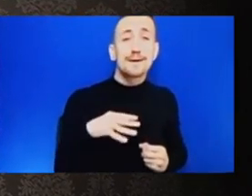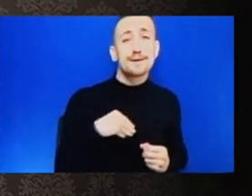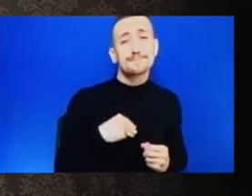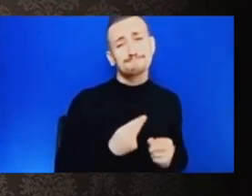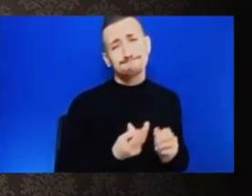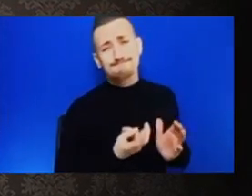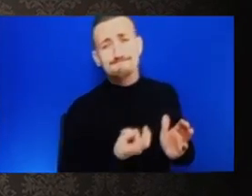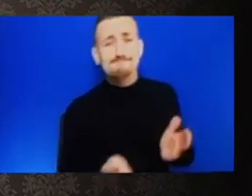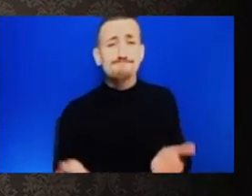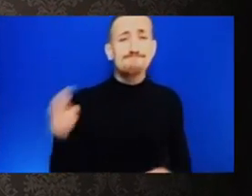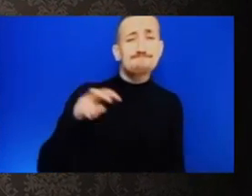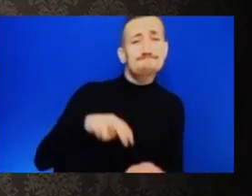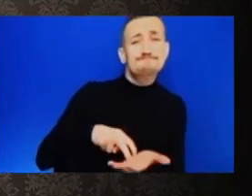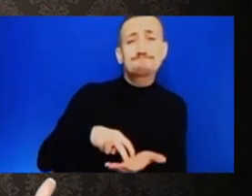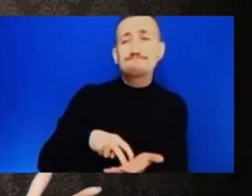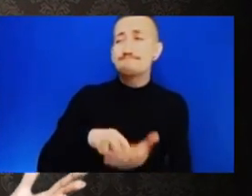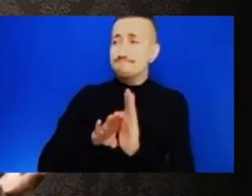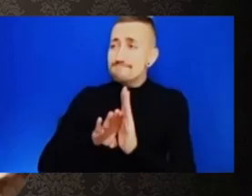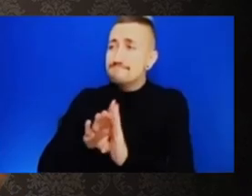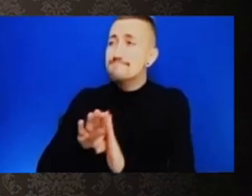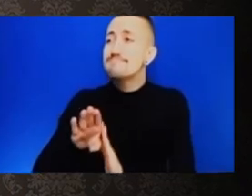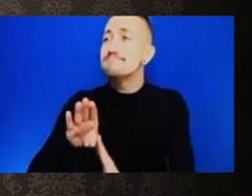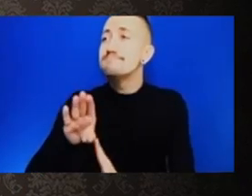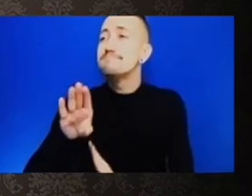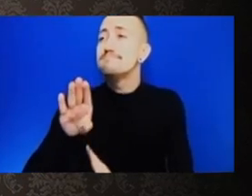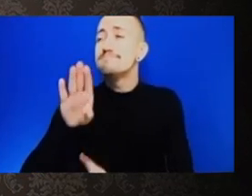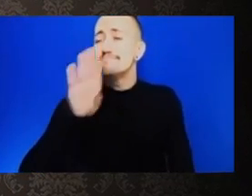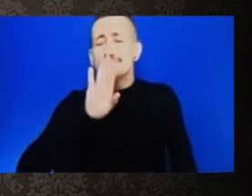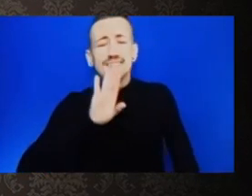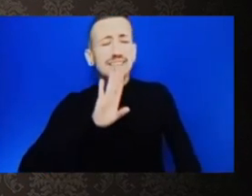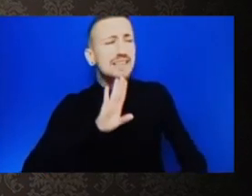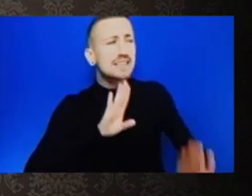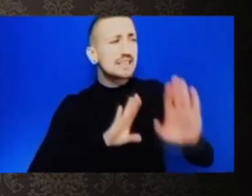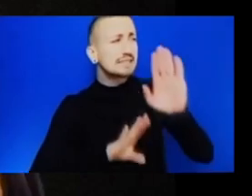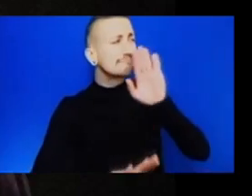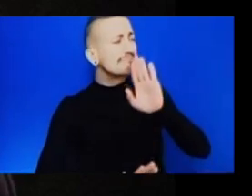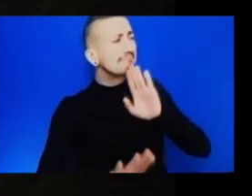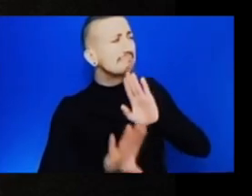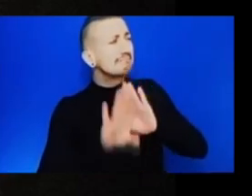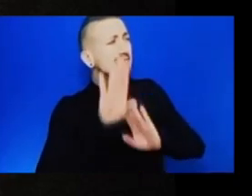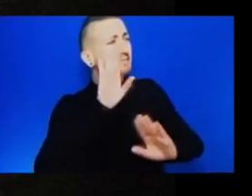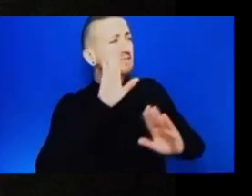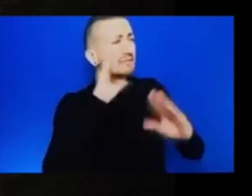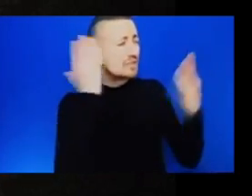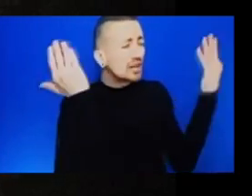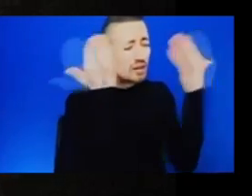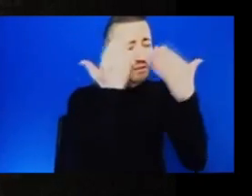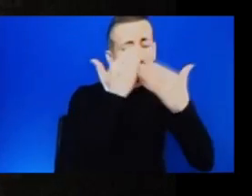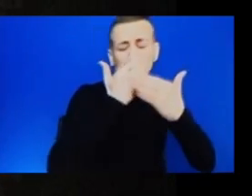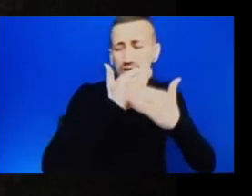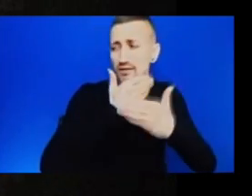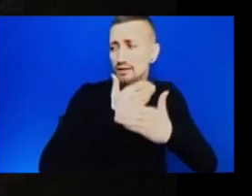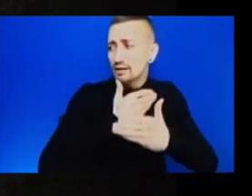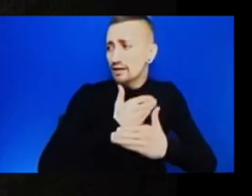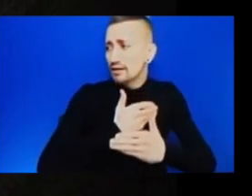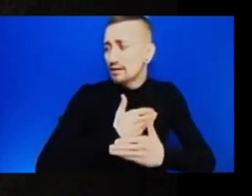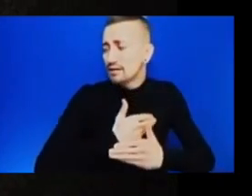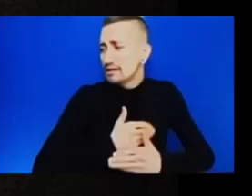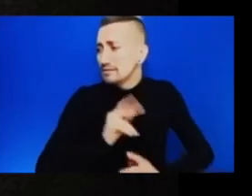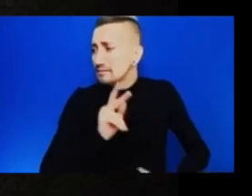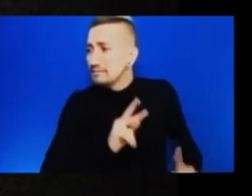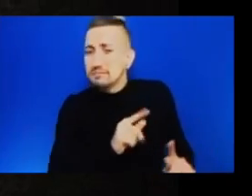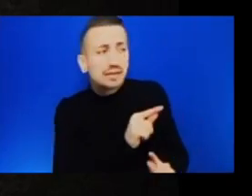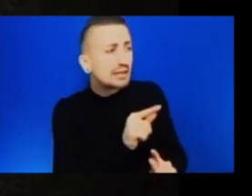Like a phoenix from the ashes. It gets hard when days